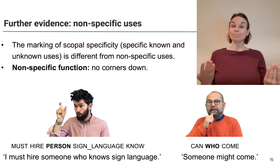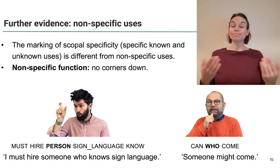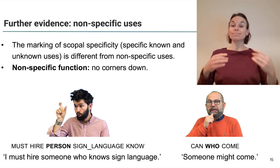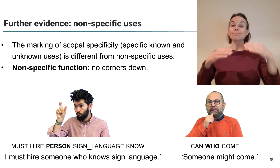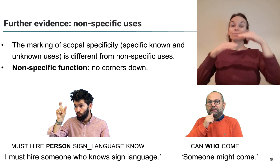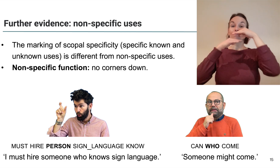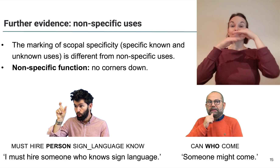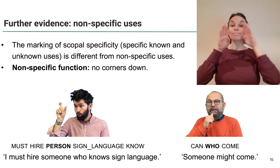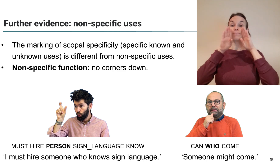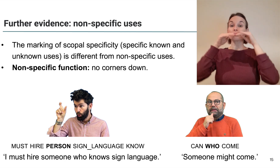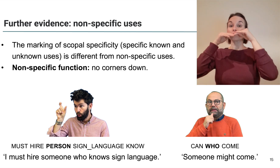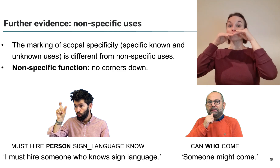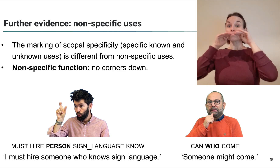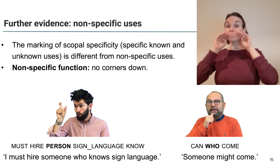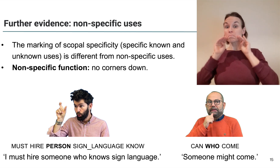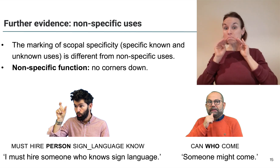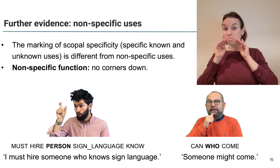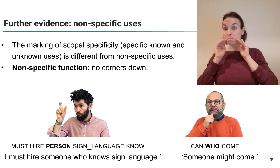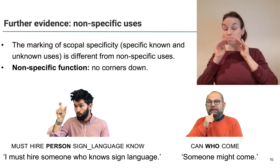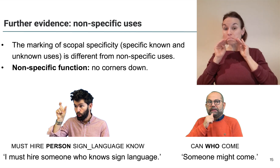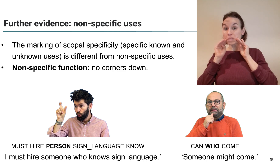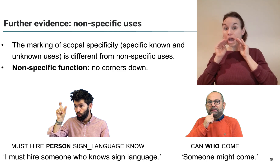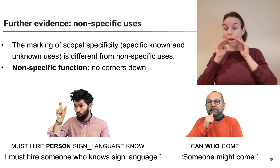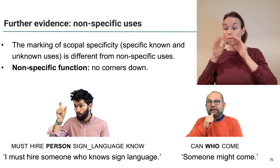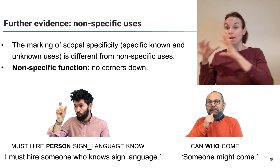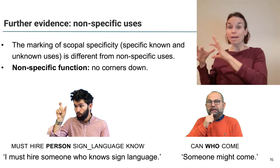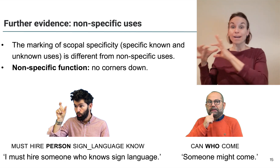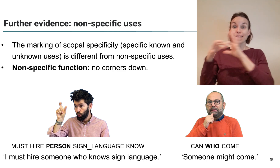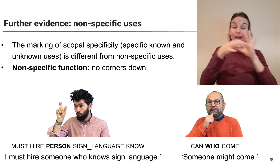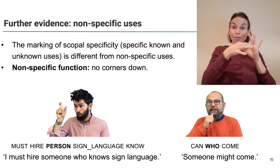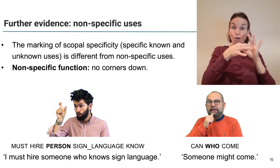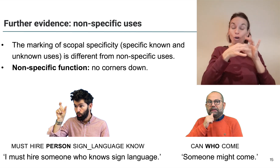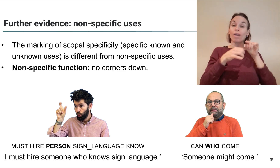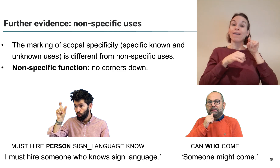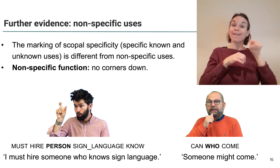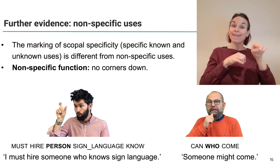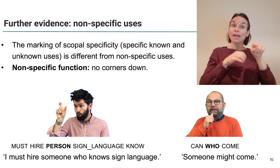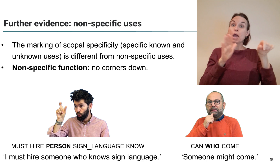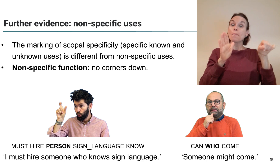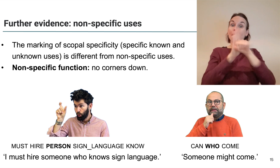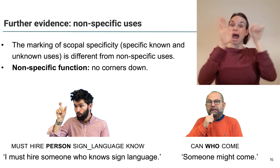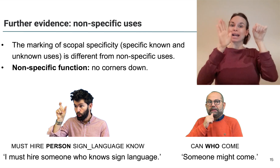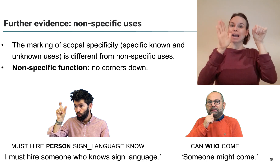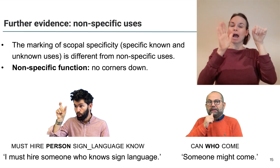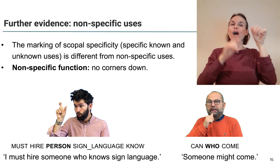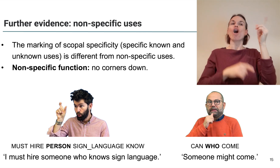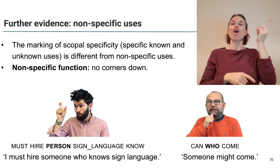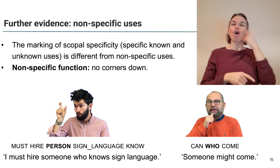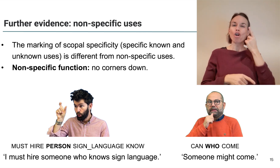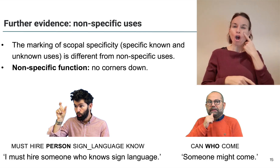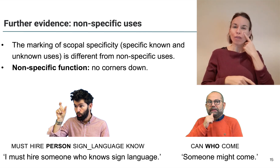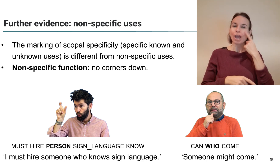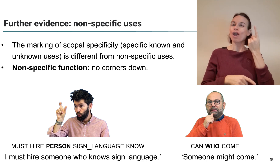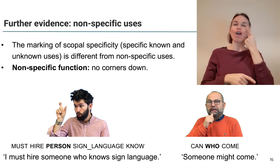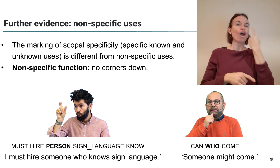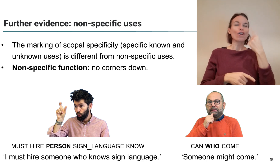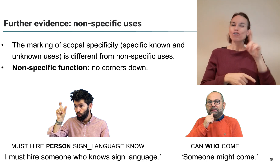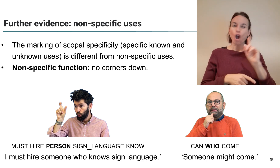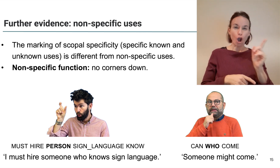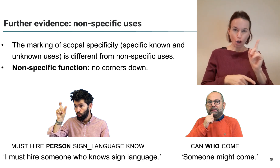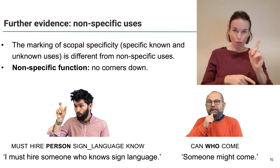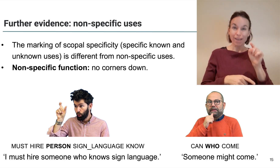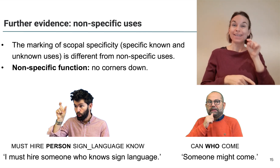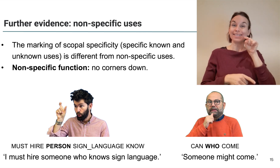Additional evidence that the non-manual marker corners down signals epistemic specificity is provided